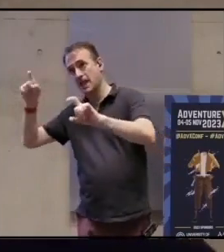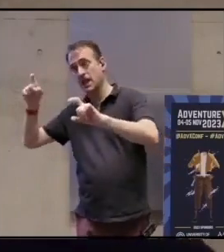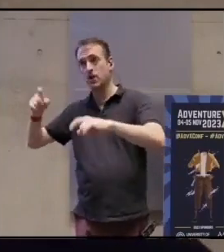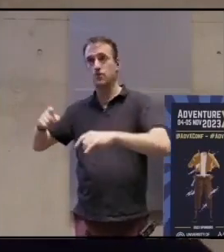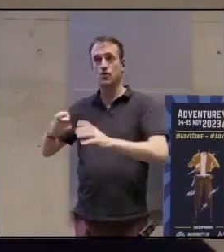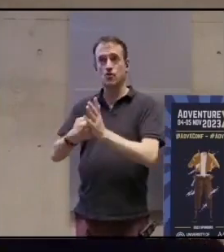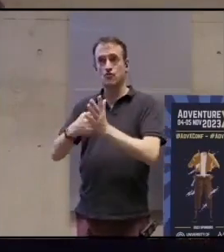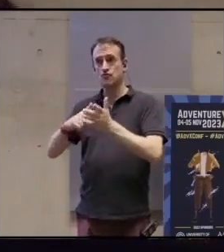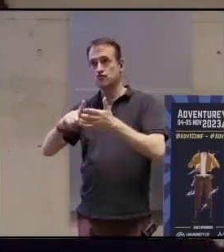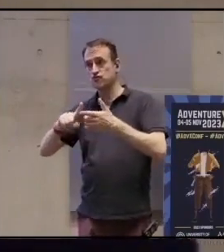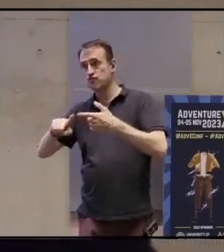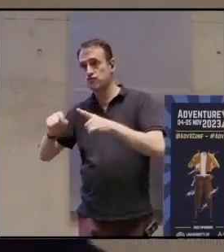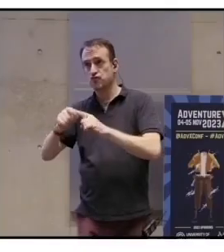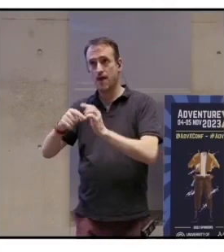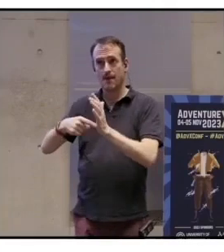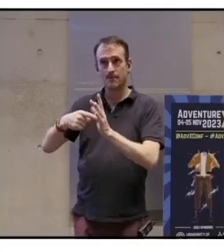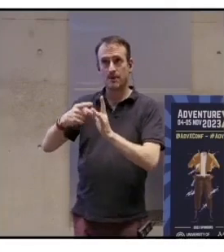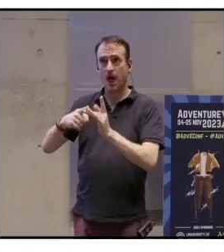title?